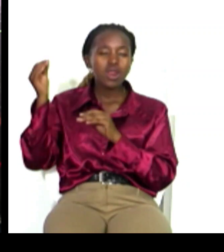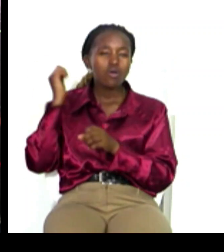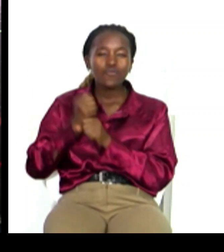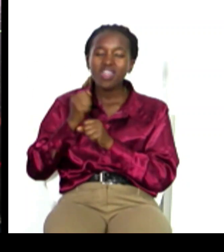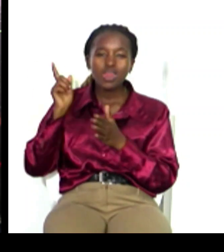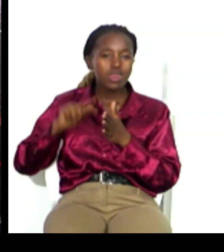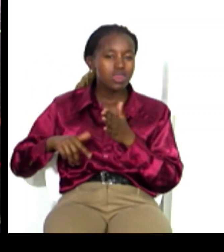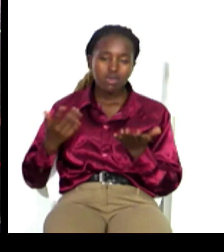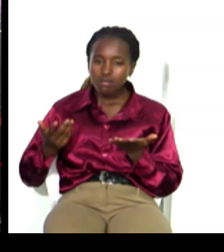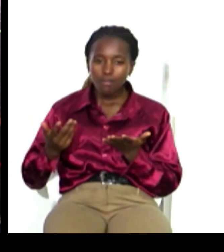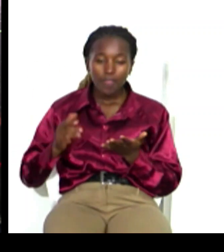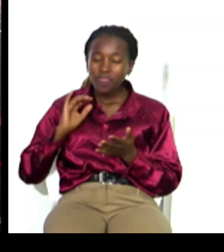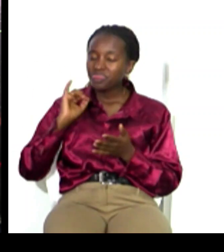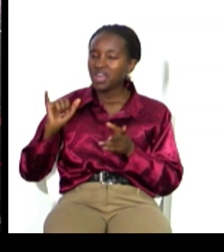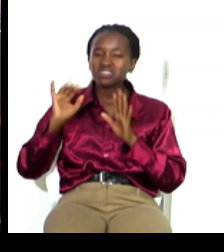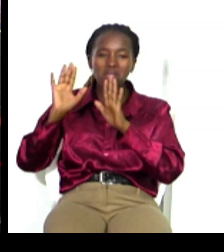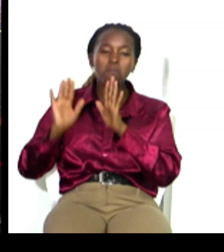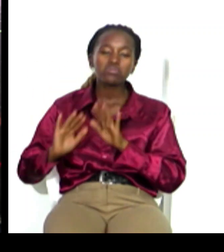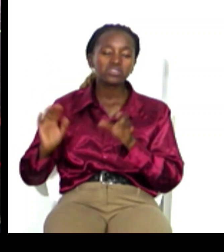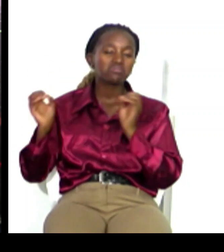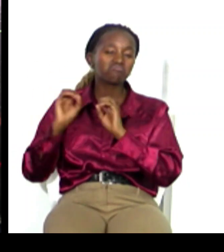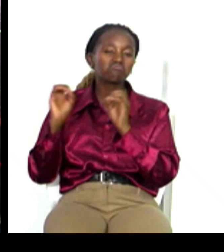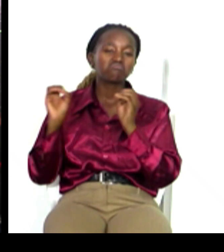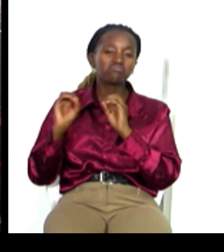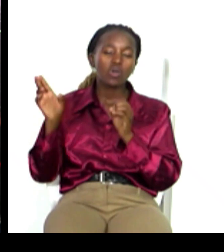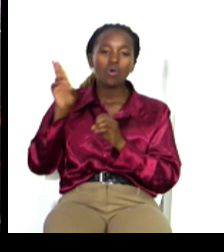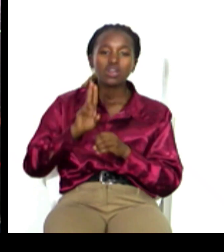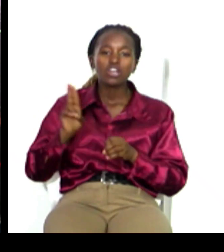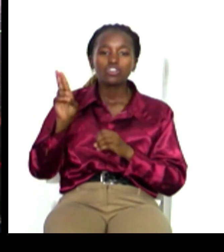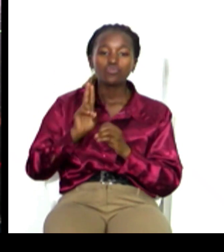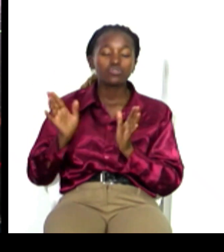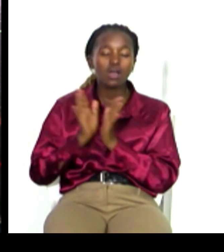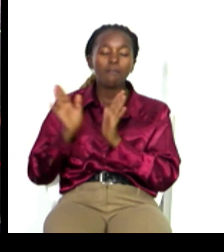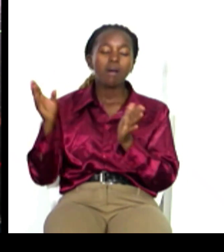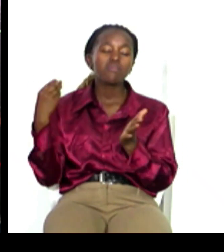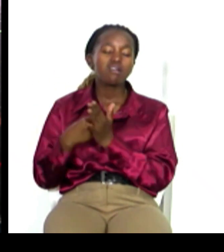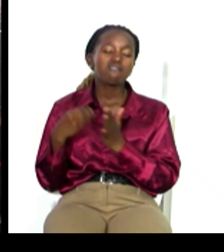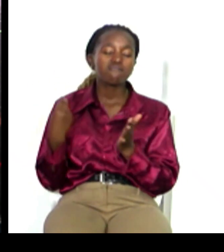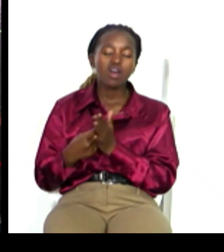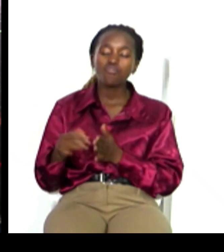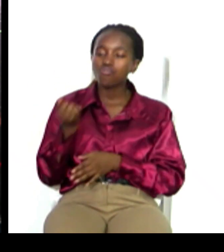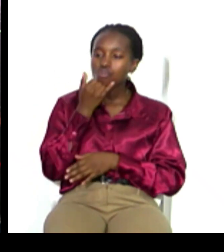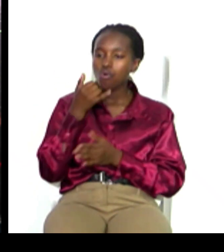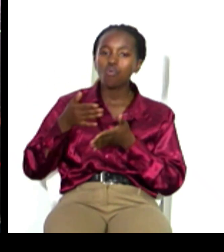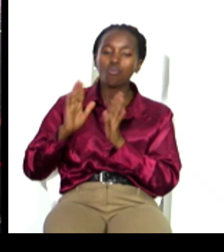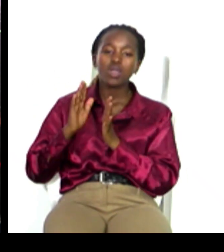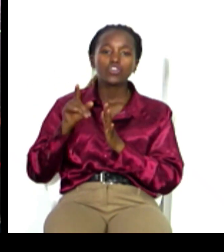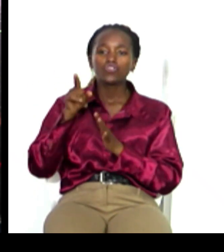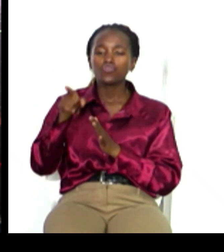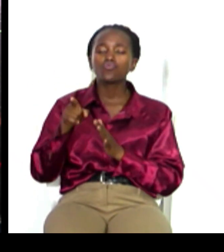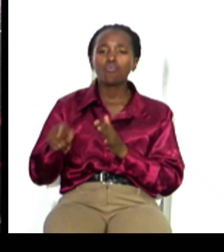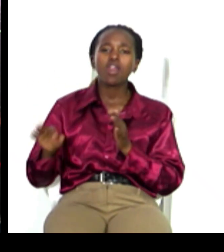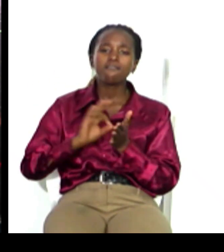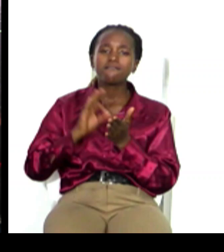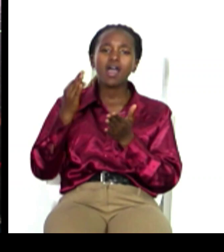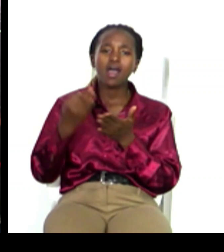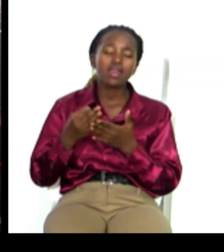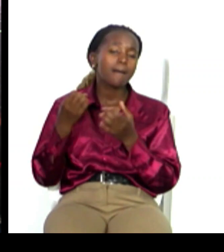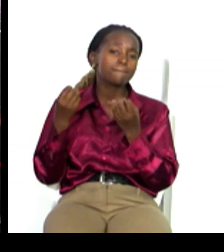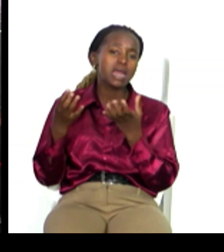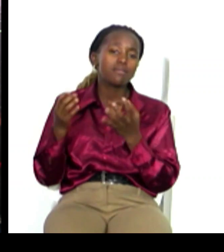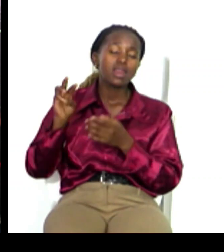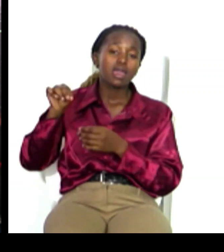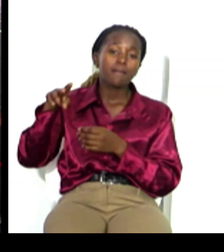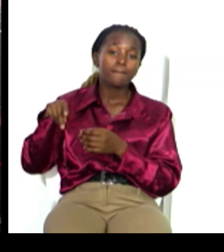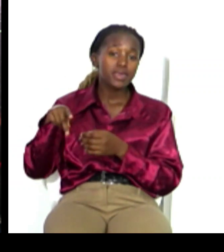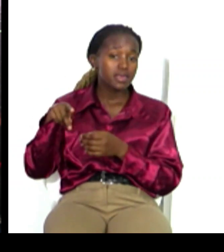kufanya. It is unnecessary. That is just misuse of public funds. Kuchukua MP unawapeleka hivyo. I don't disagree. We don't